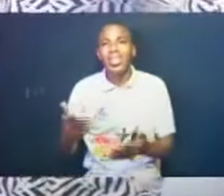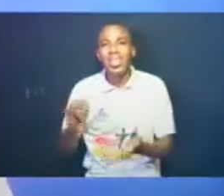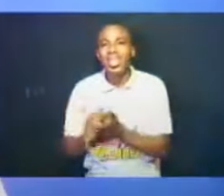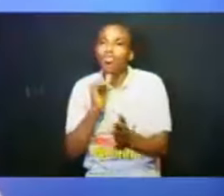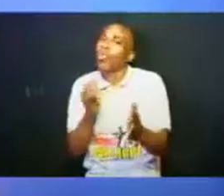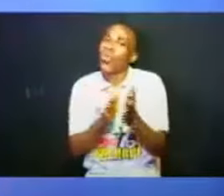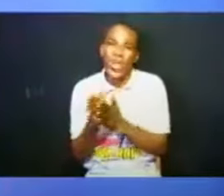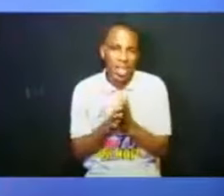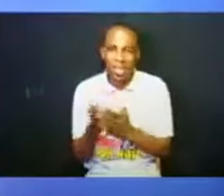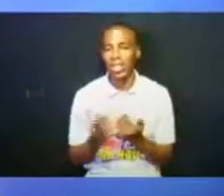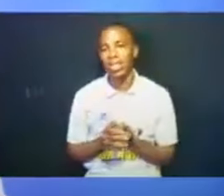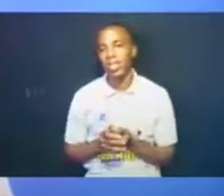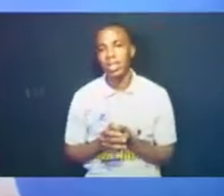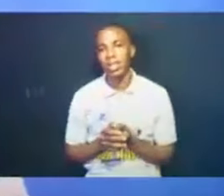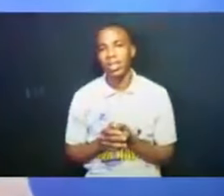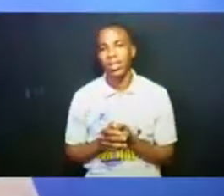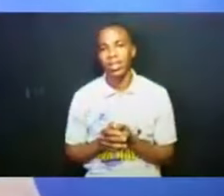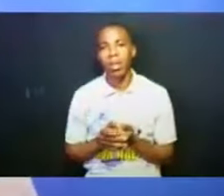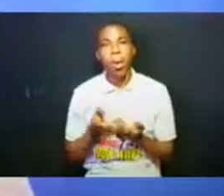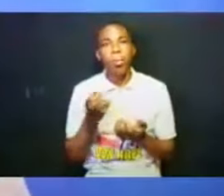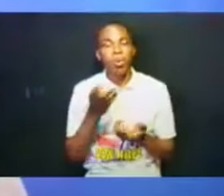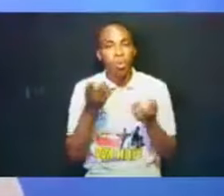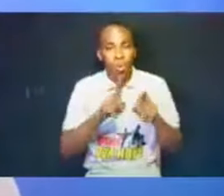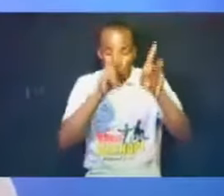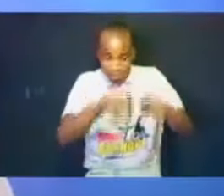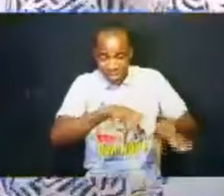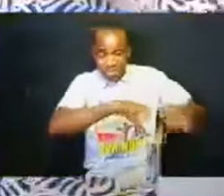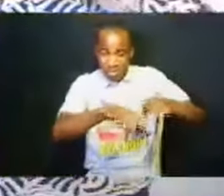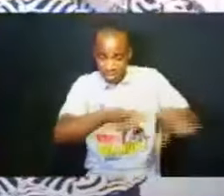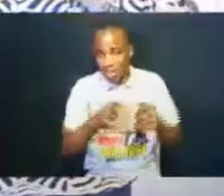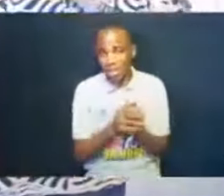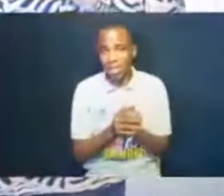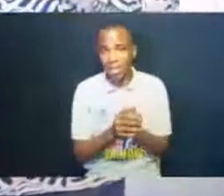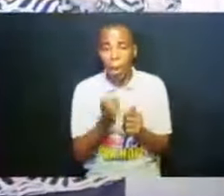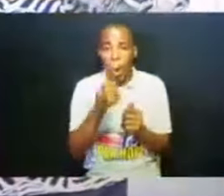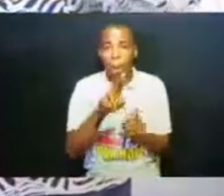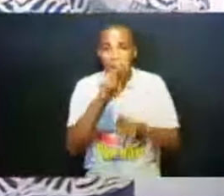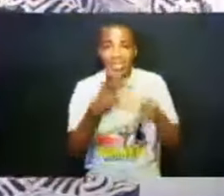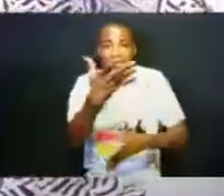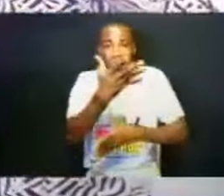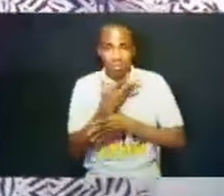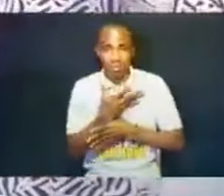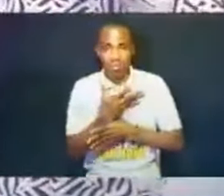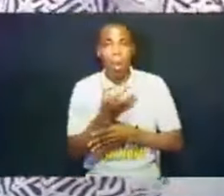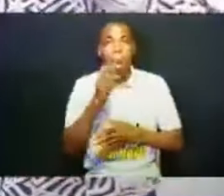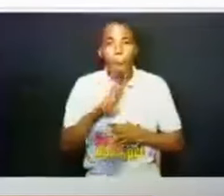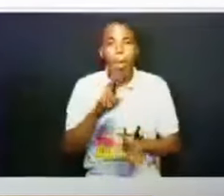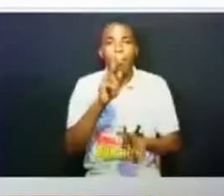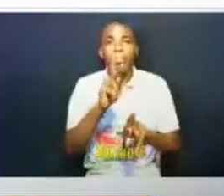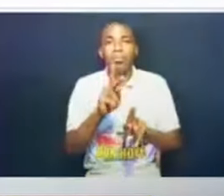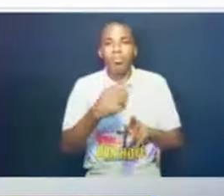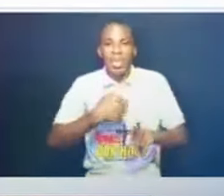displeasure at someone's act. A person's remark or